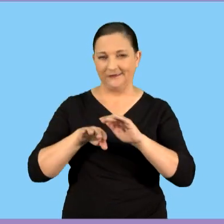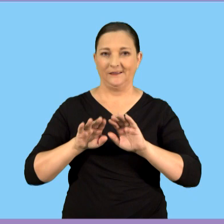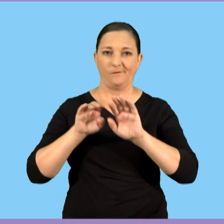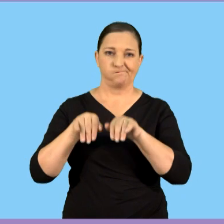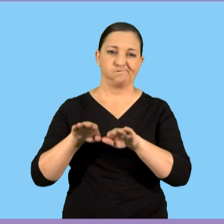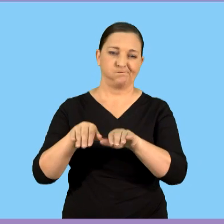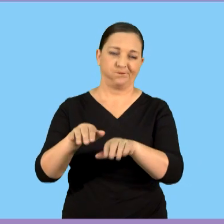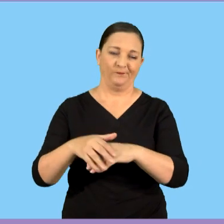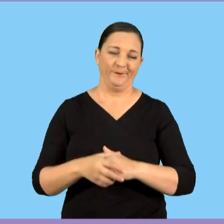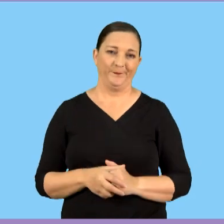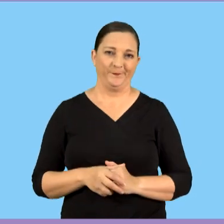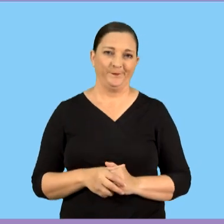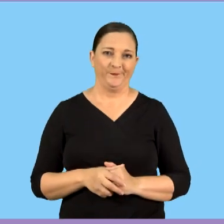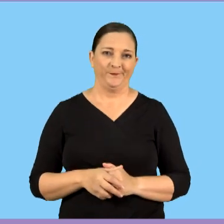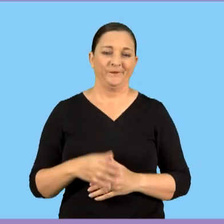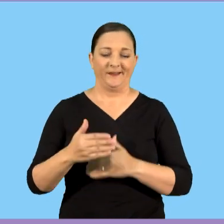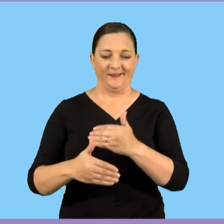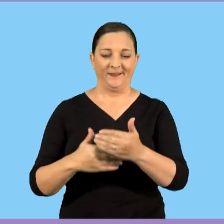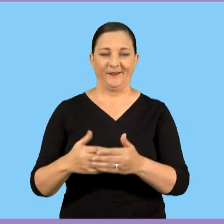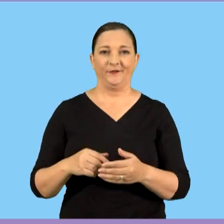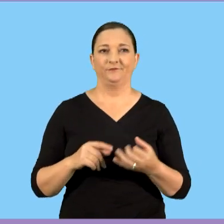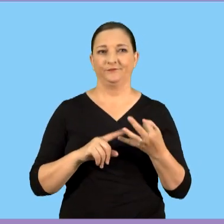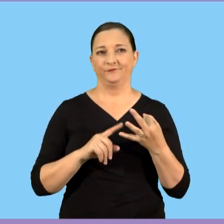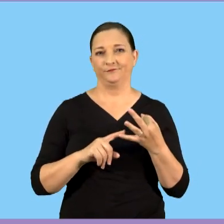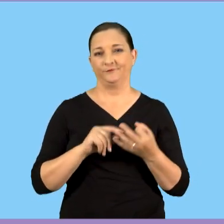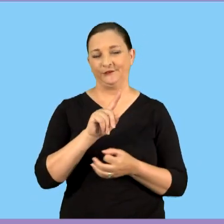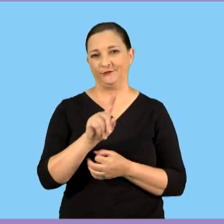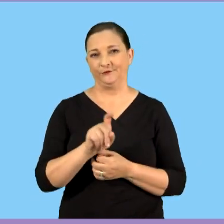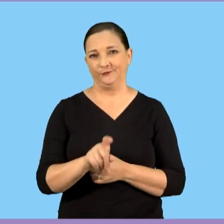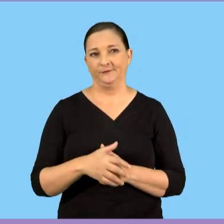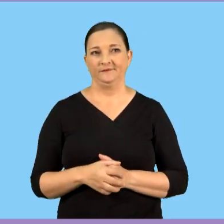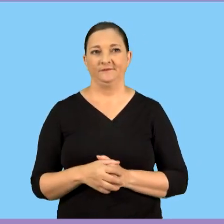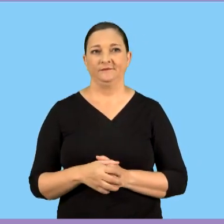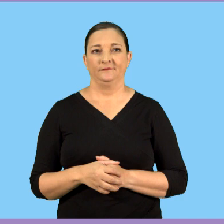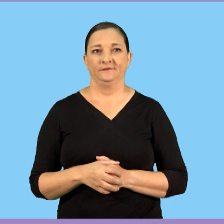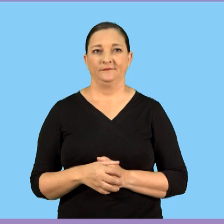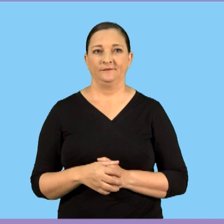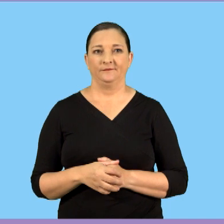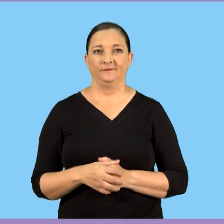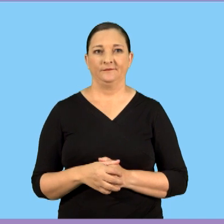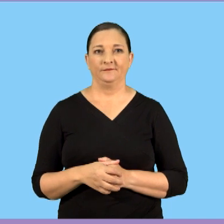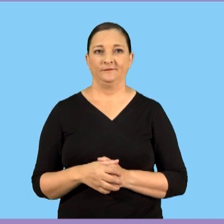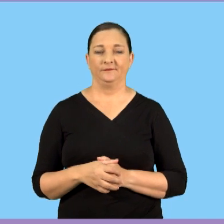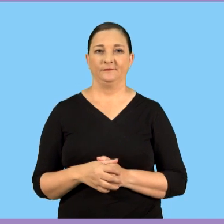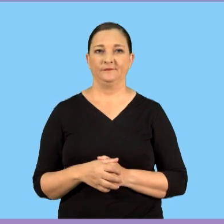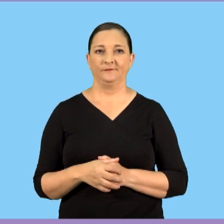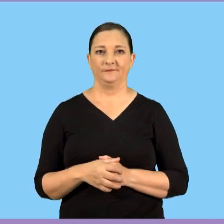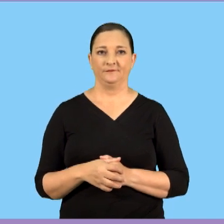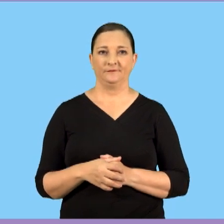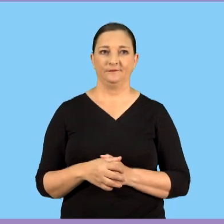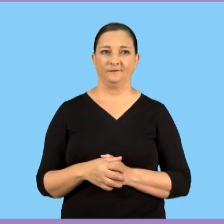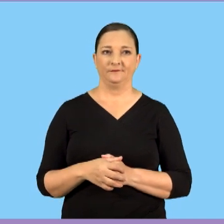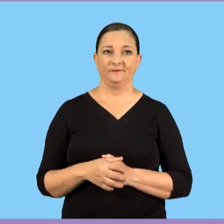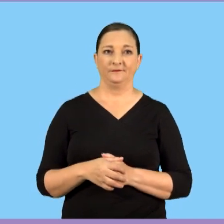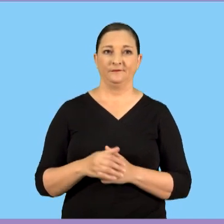below the surface of the sea. Let's go on to our third example. It reads,